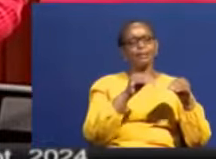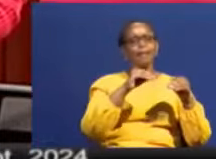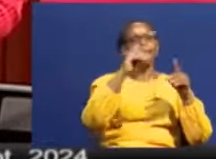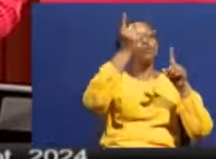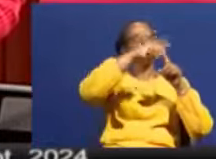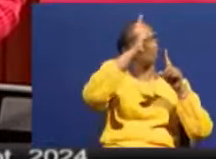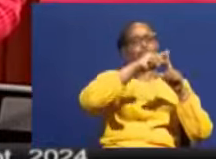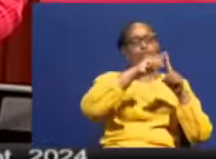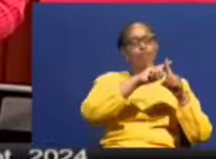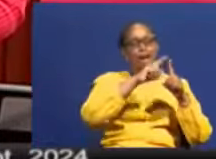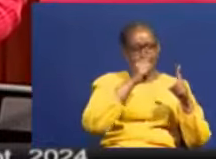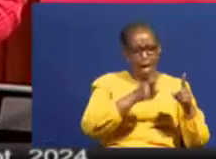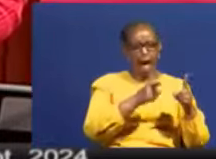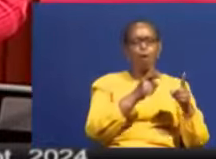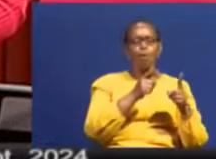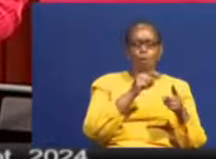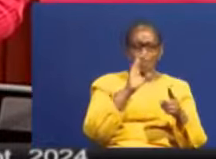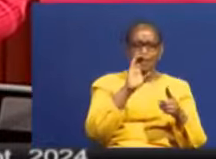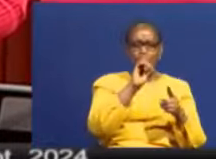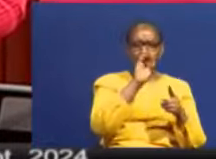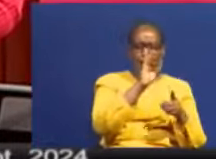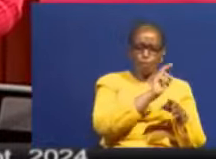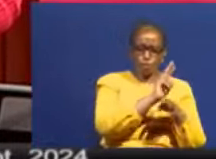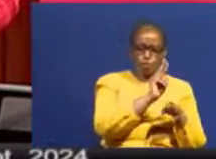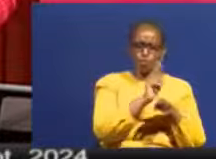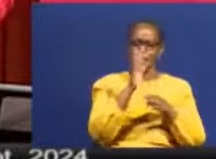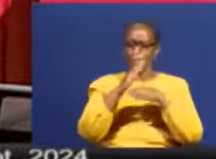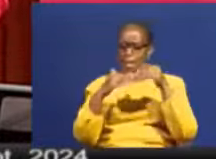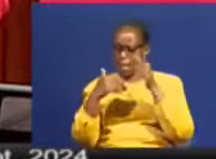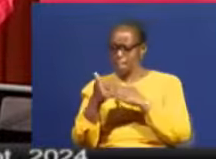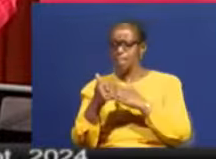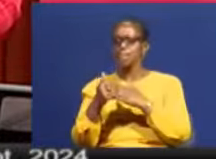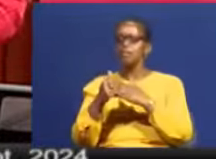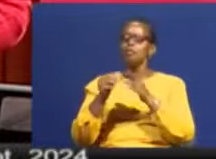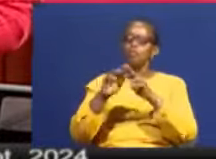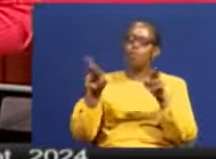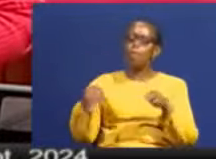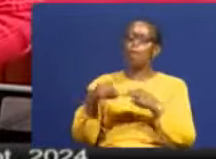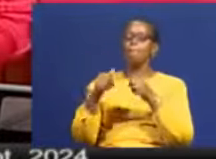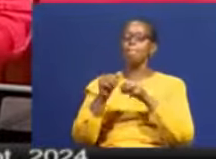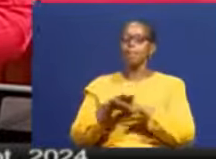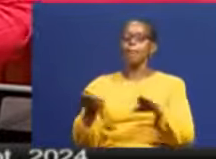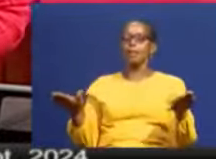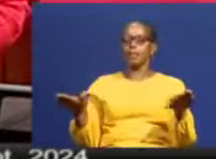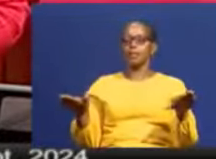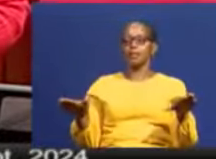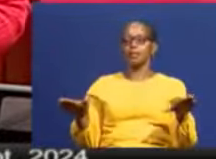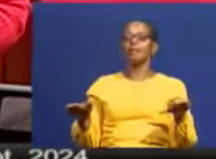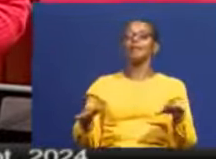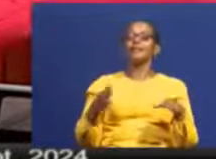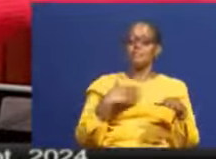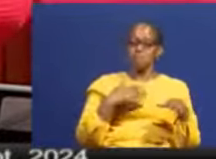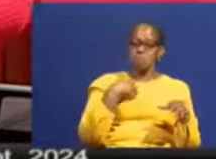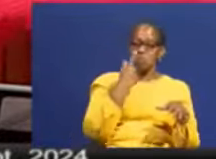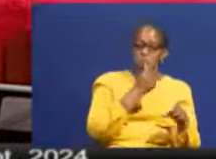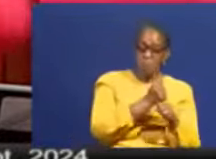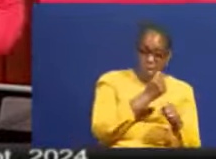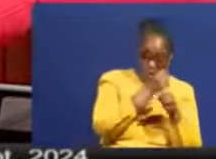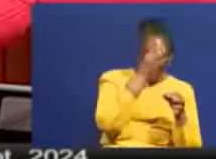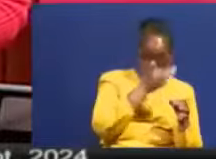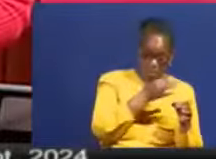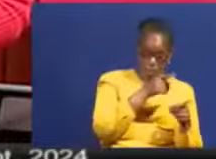would want to encourage the judges and people who live in cities to do an immersion in the village so that they know